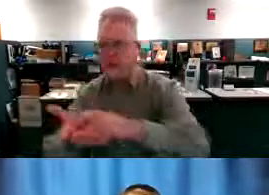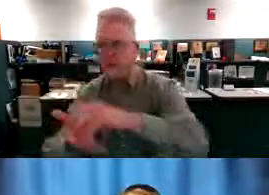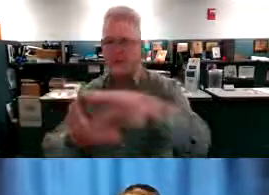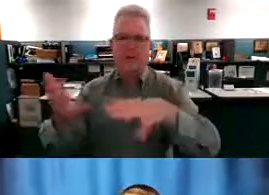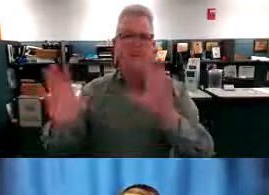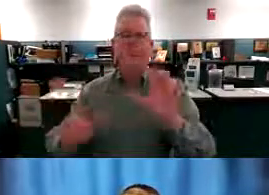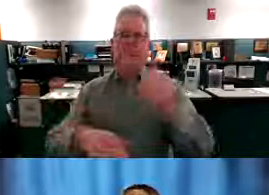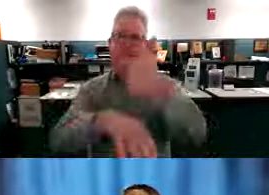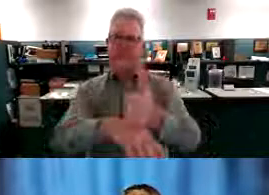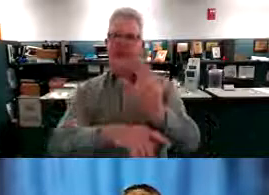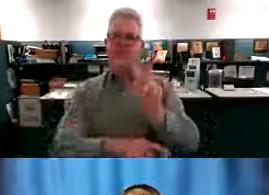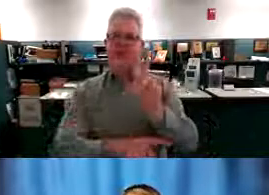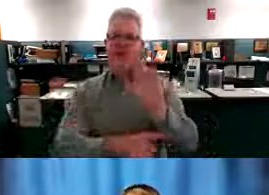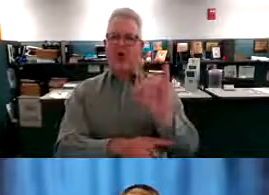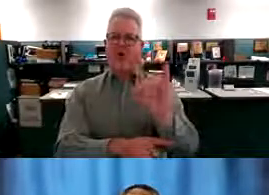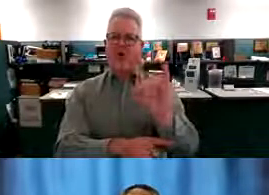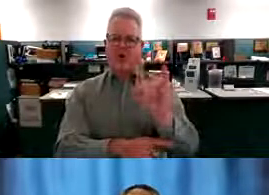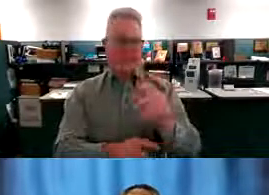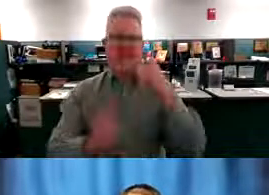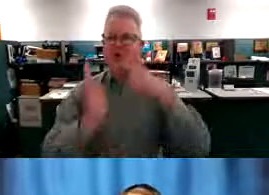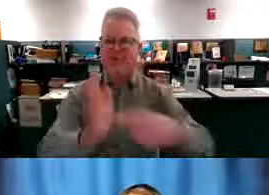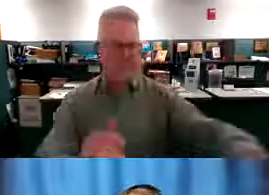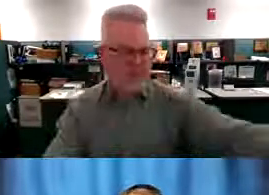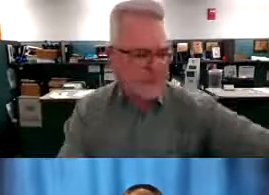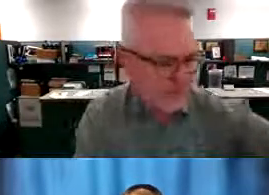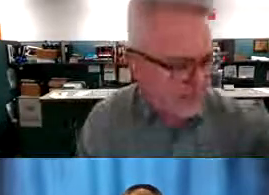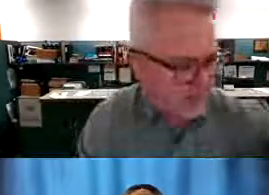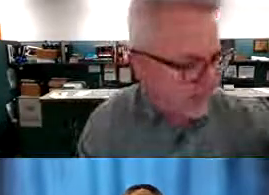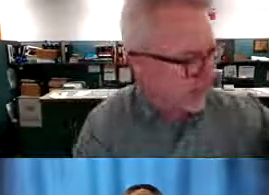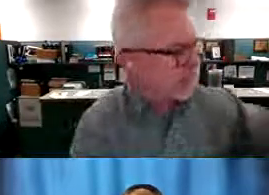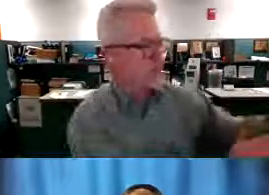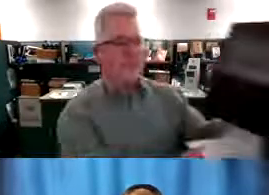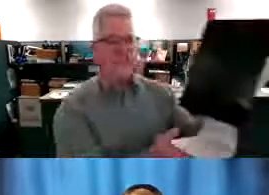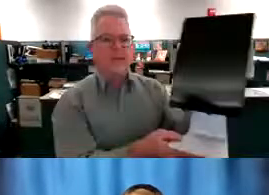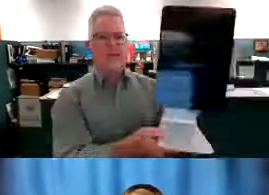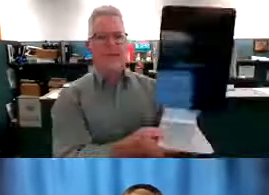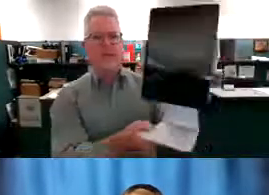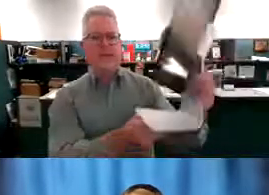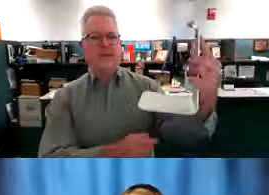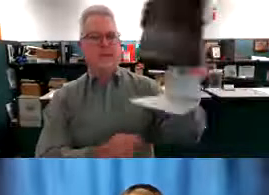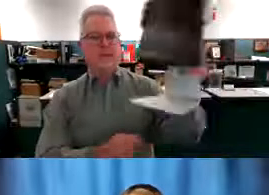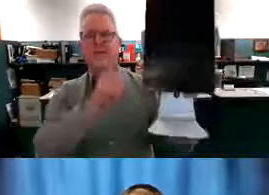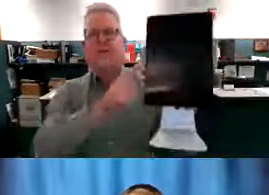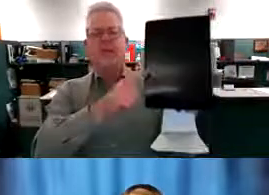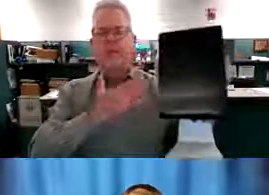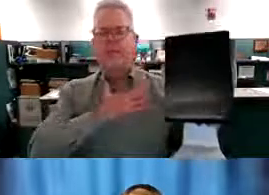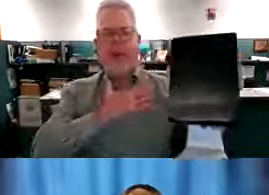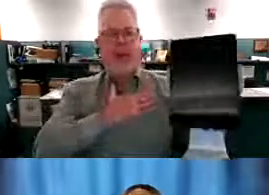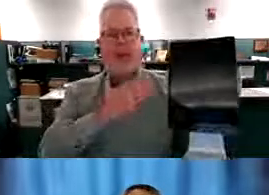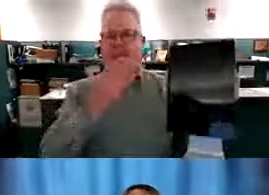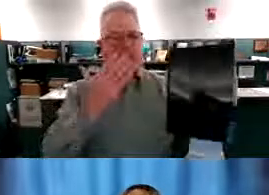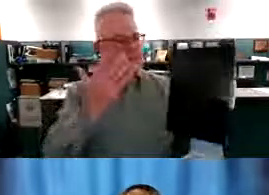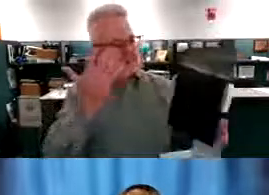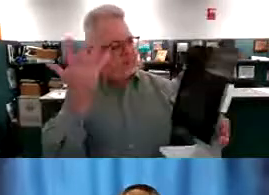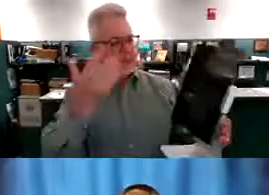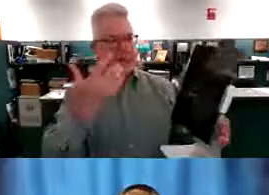hard of hearing person were to go, there's immediate communication, frustration, but they would have walk-in service for